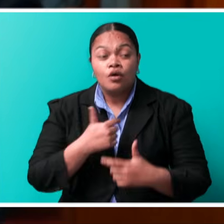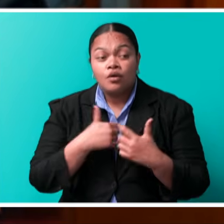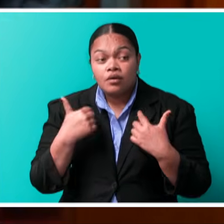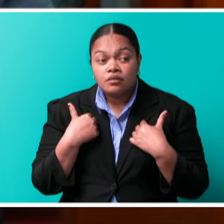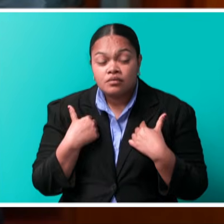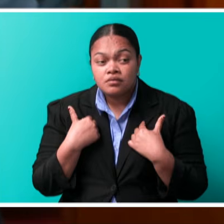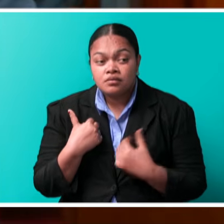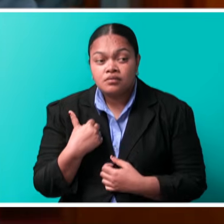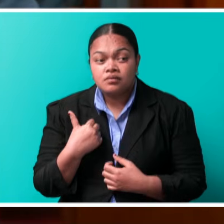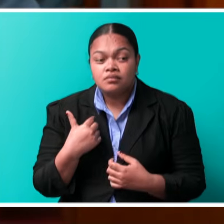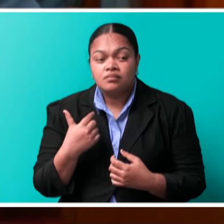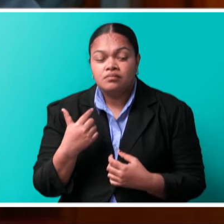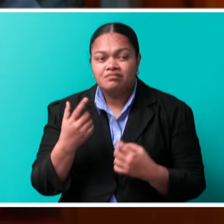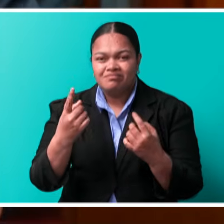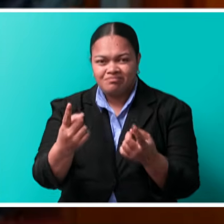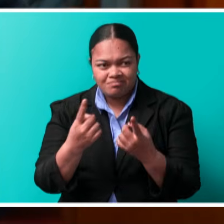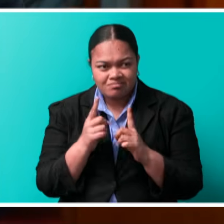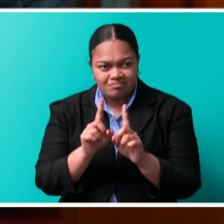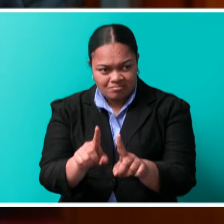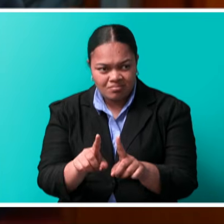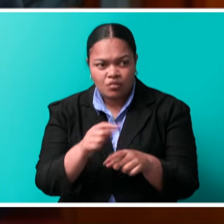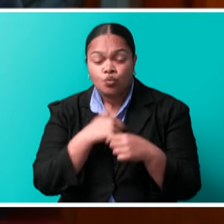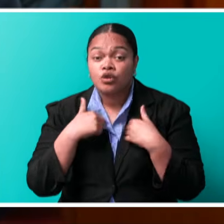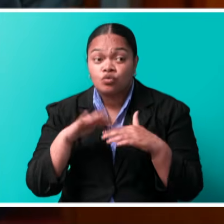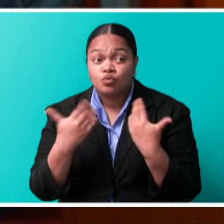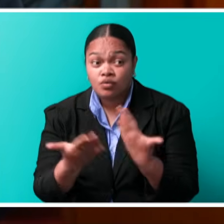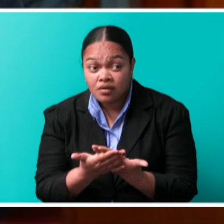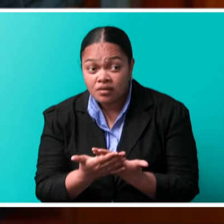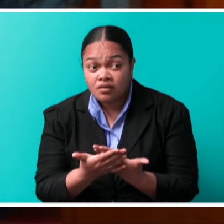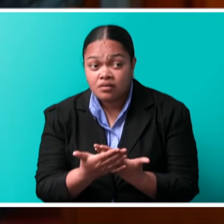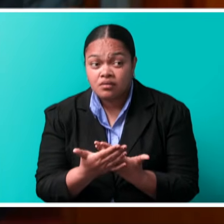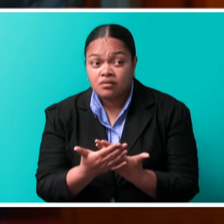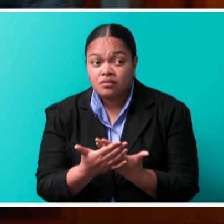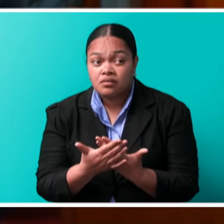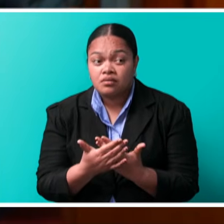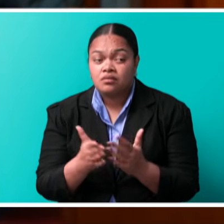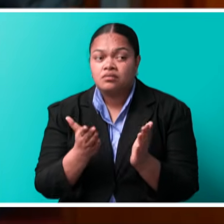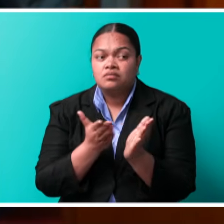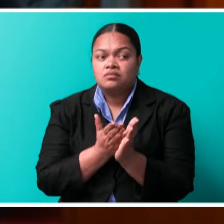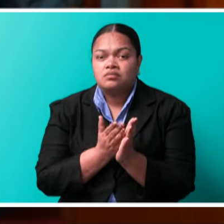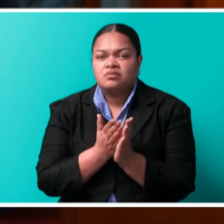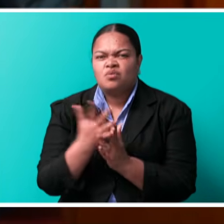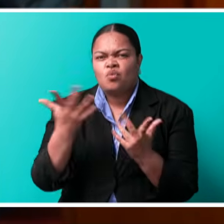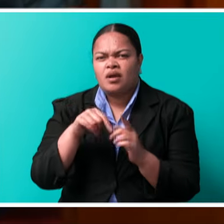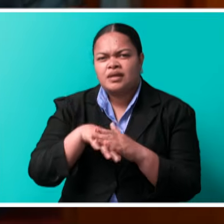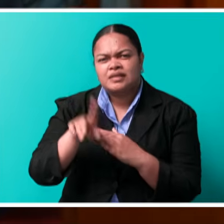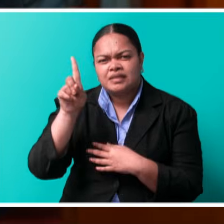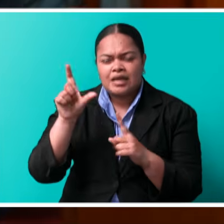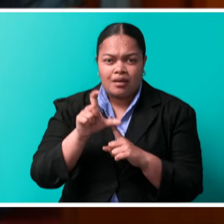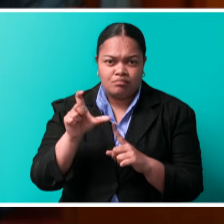Tasmania. We were together at the Joint Services Staff College in Canberra in